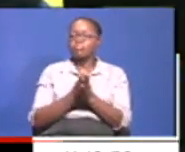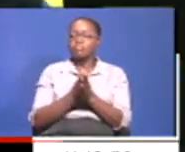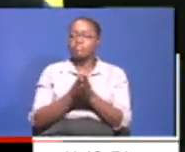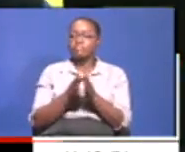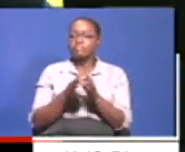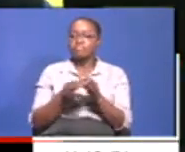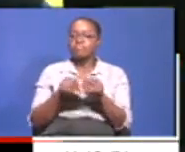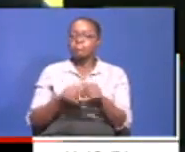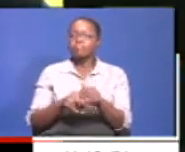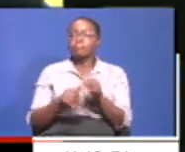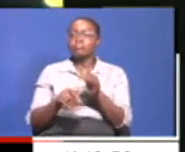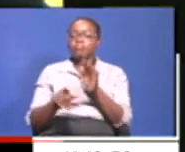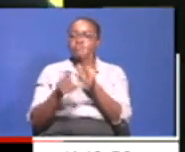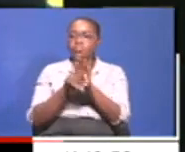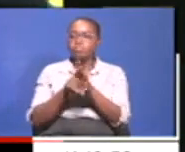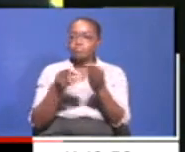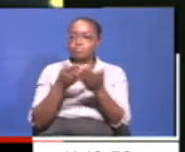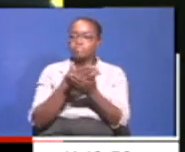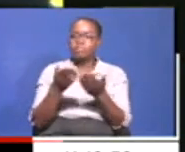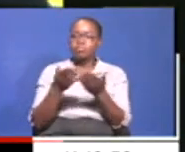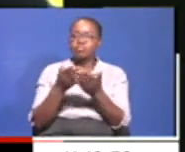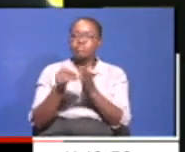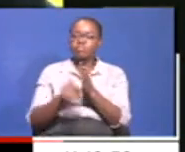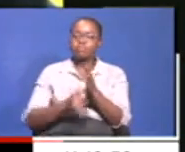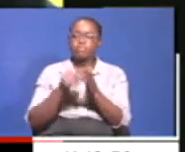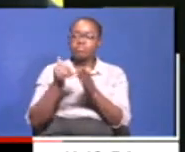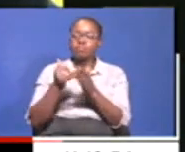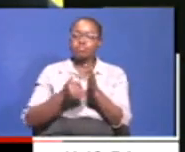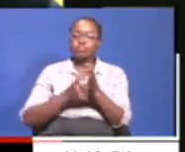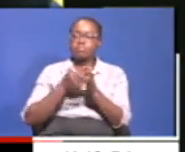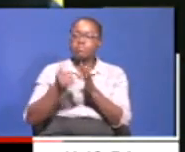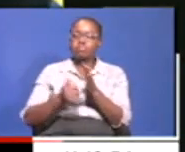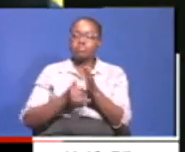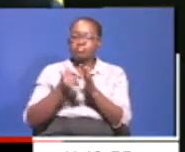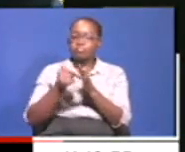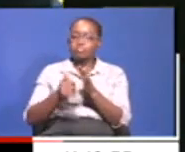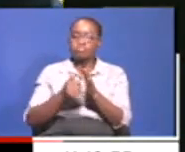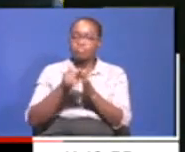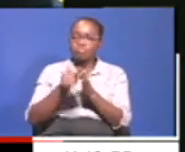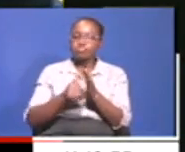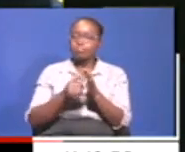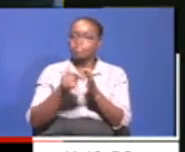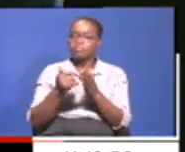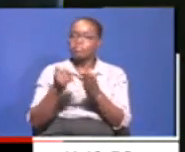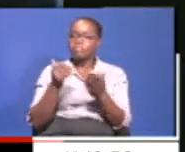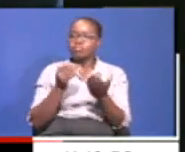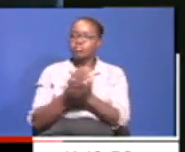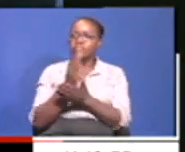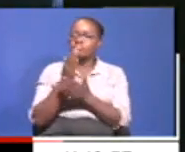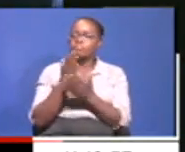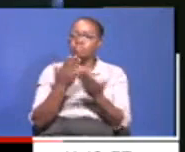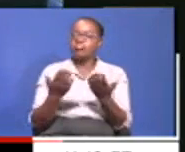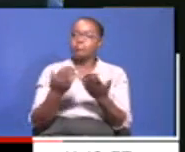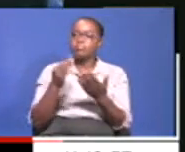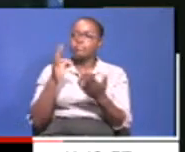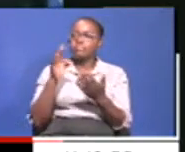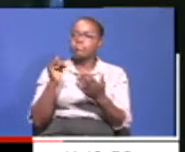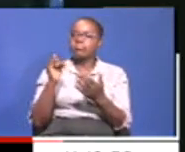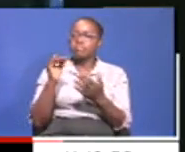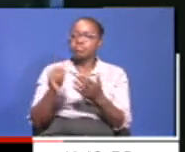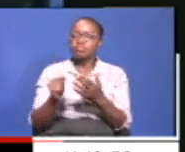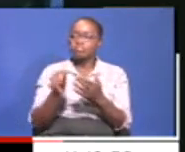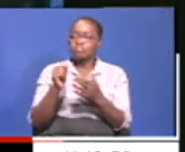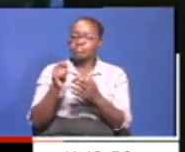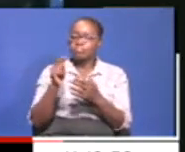regulations. As you said, there's rally tires, and Pirelli is one of the approved FIA tires. So that's what